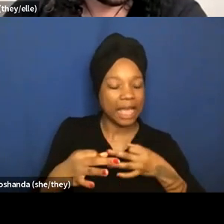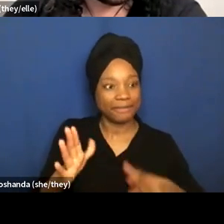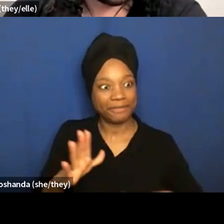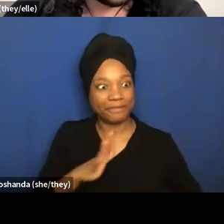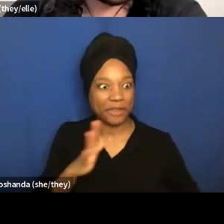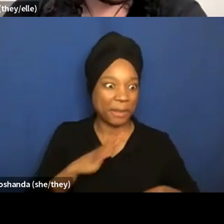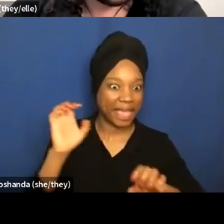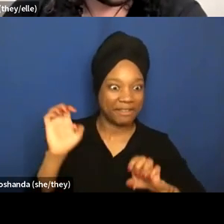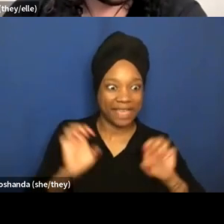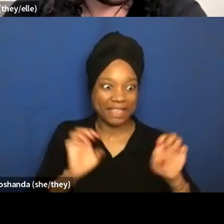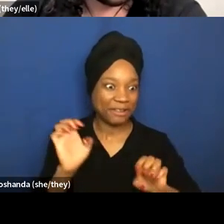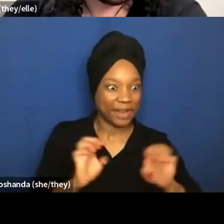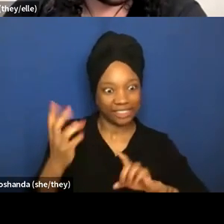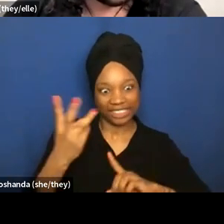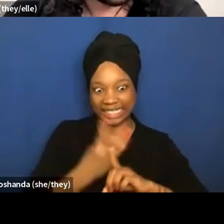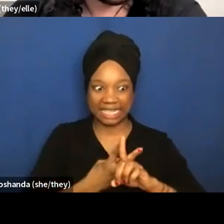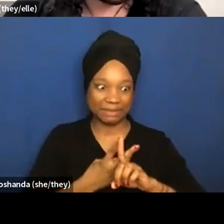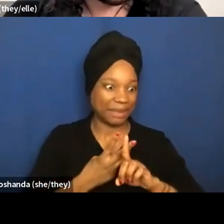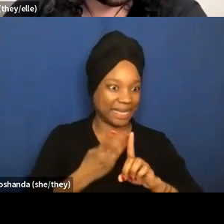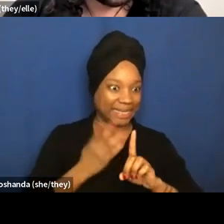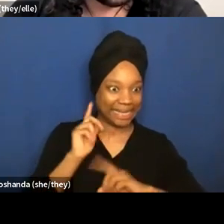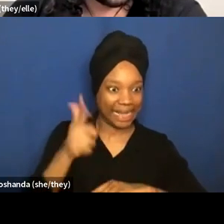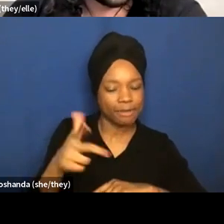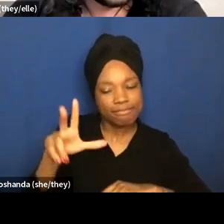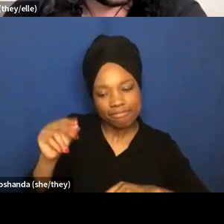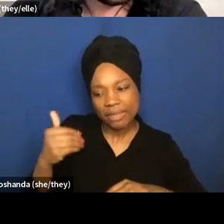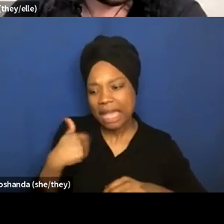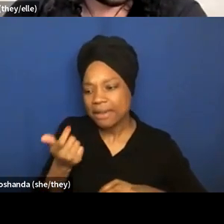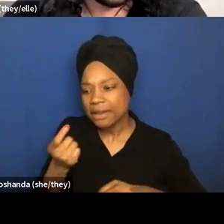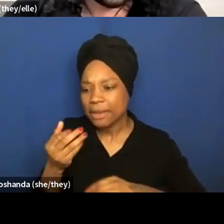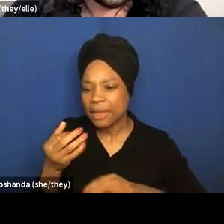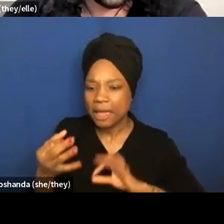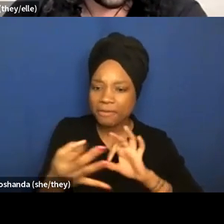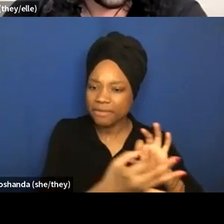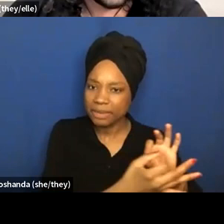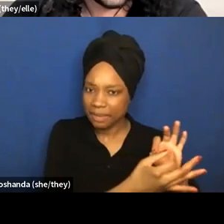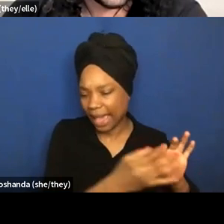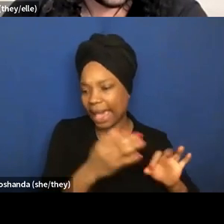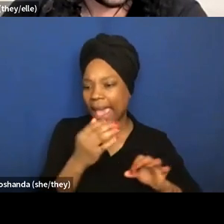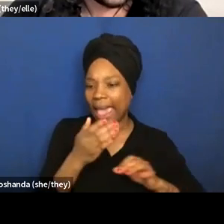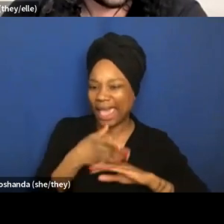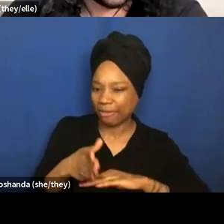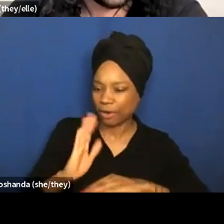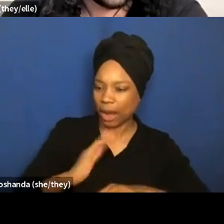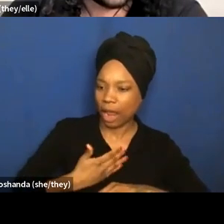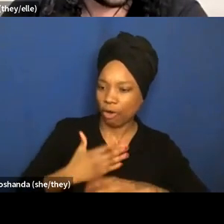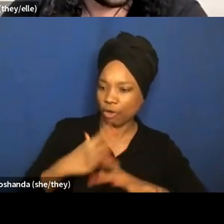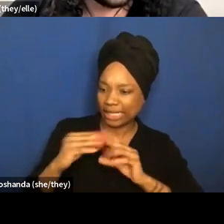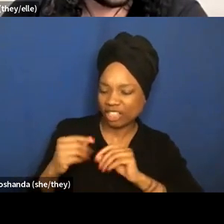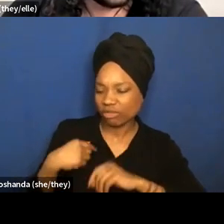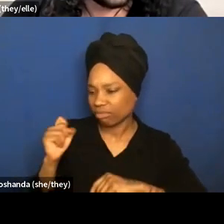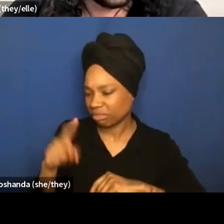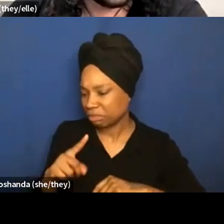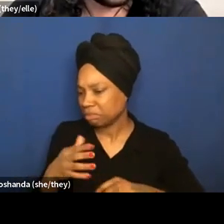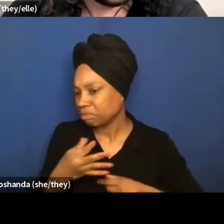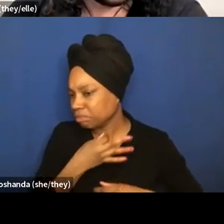evaluation 6 months in, I do a little bit of feedback at the end. And I ask generally, what was very